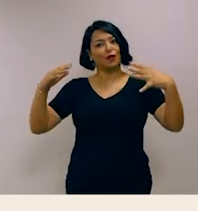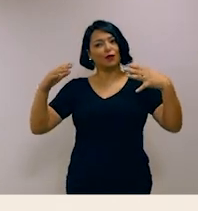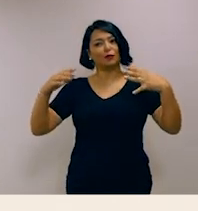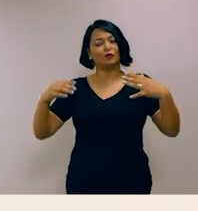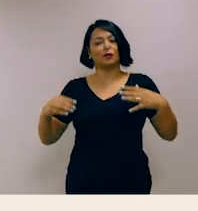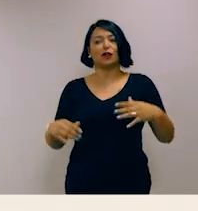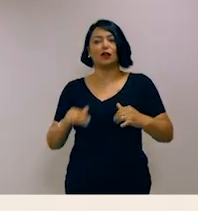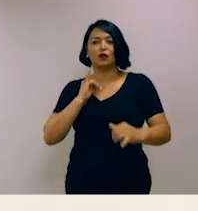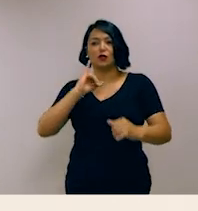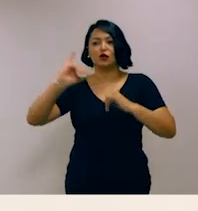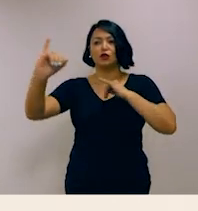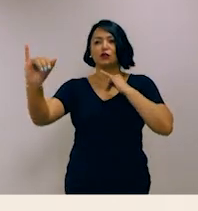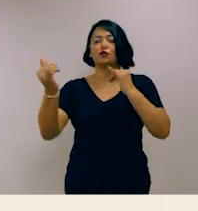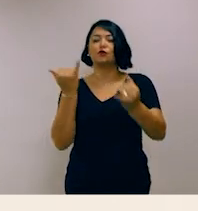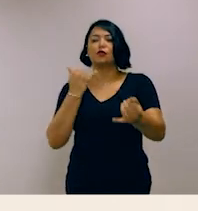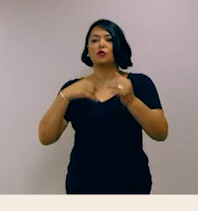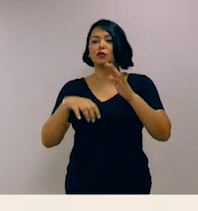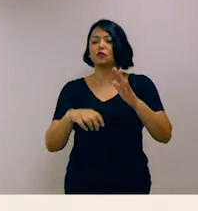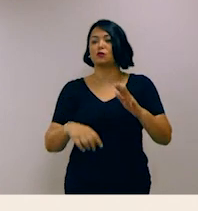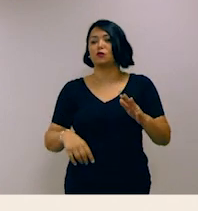cooperates to the growth,